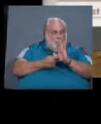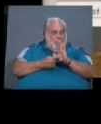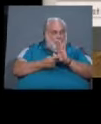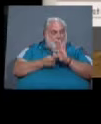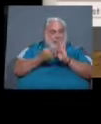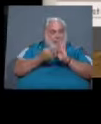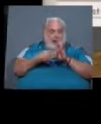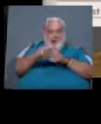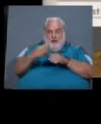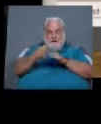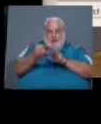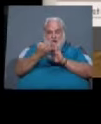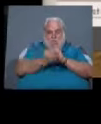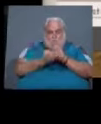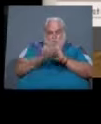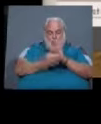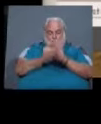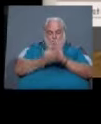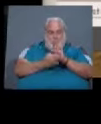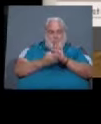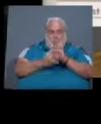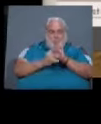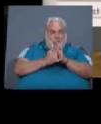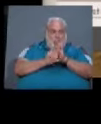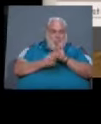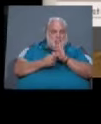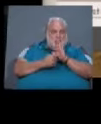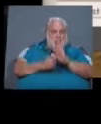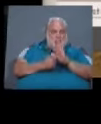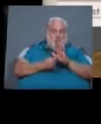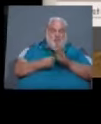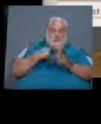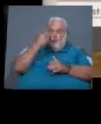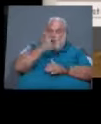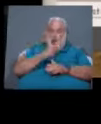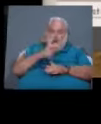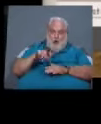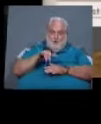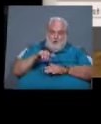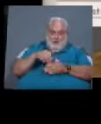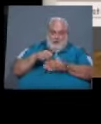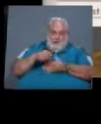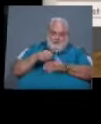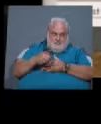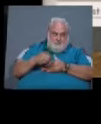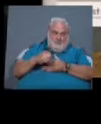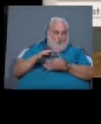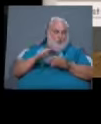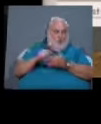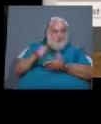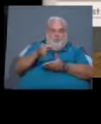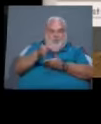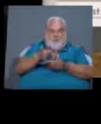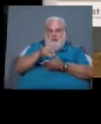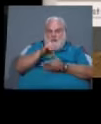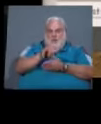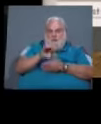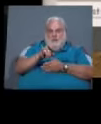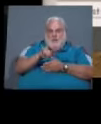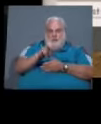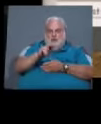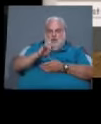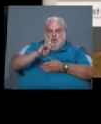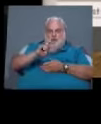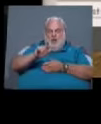an exterior view that it calls out some of the exterior finishes, all of which were approved by the Chenal